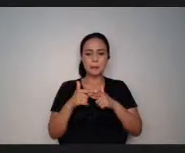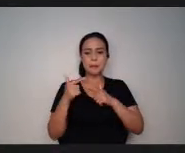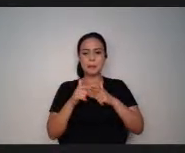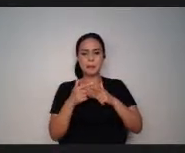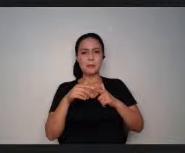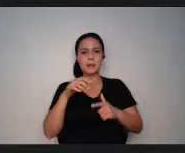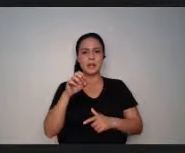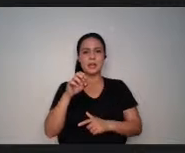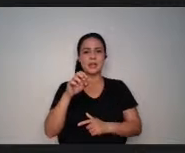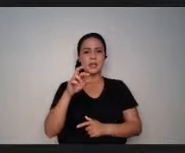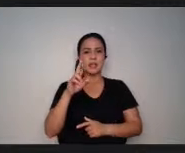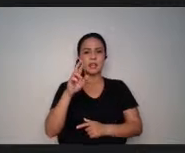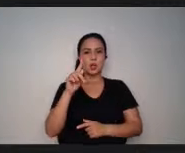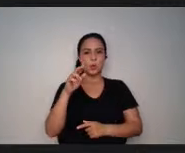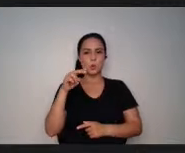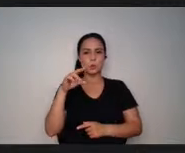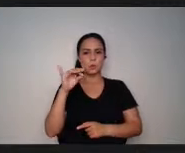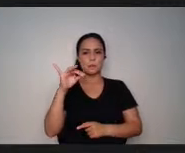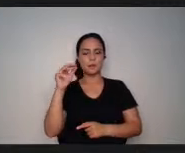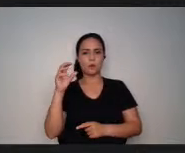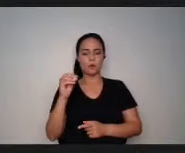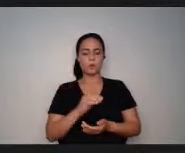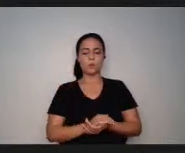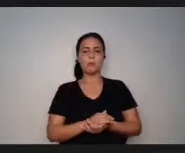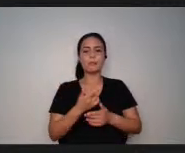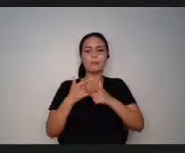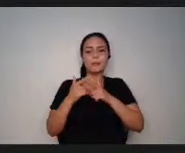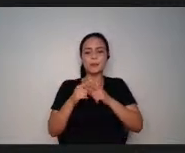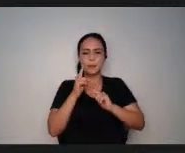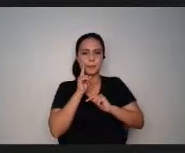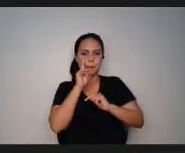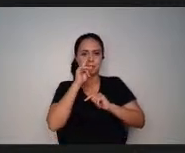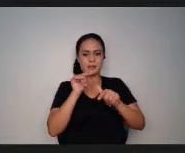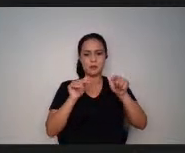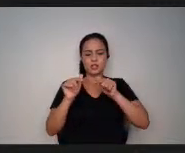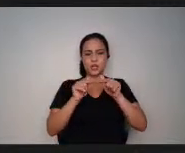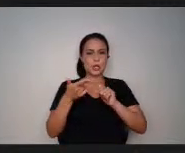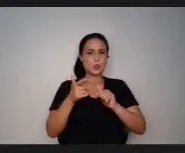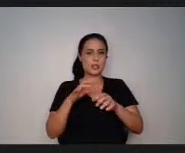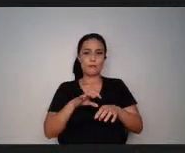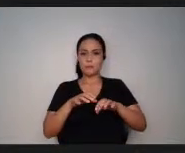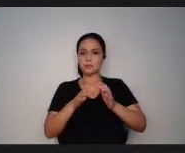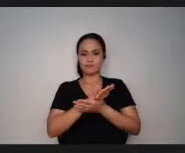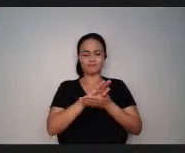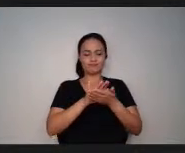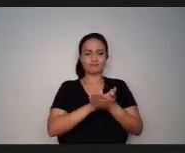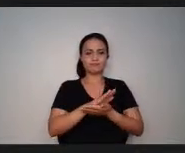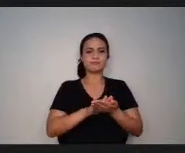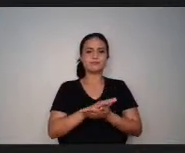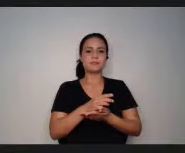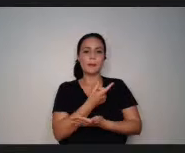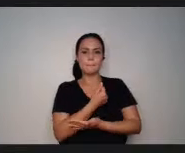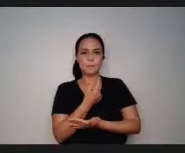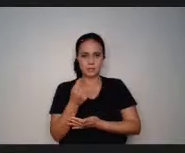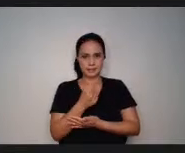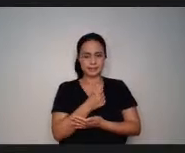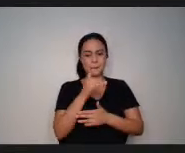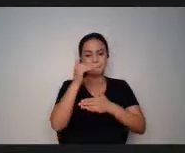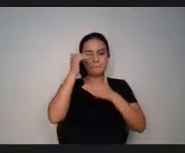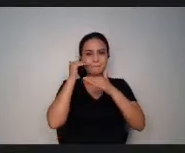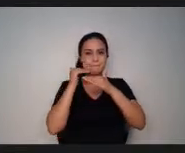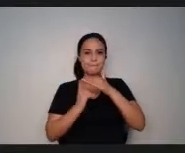ergonomic problems. It increases the risk factors and accidents because these employees do not have